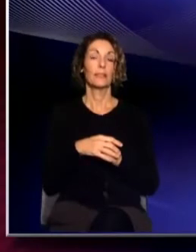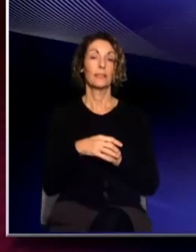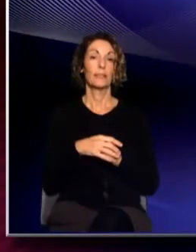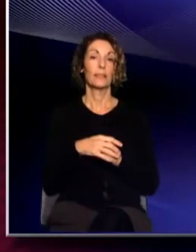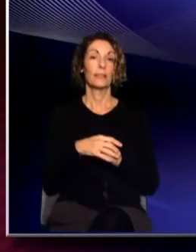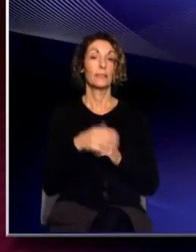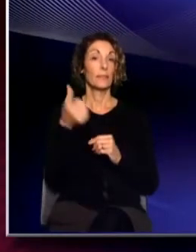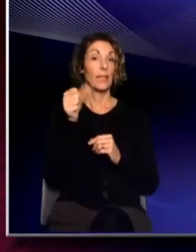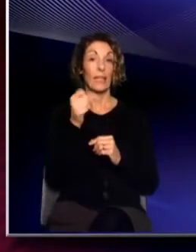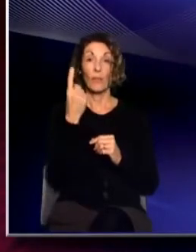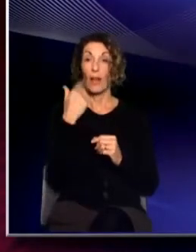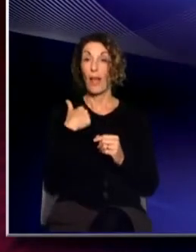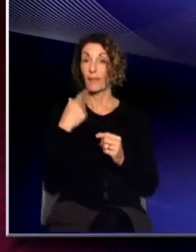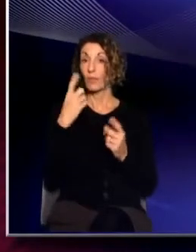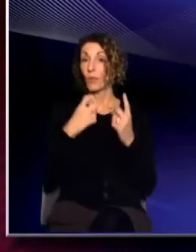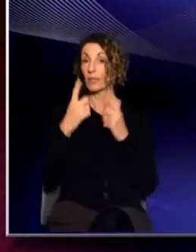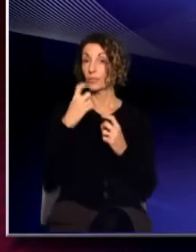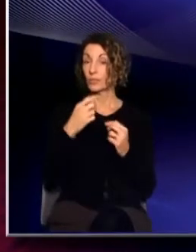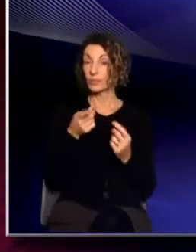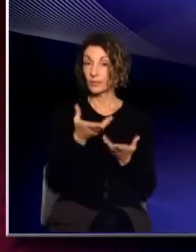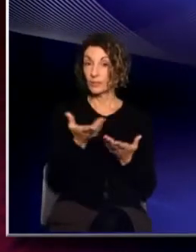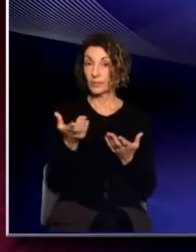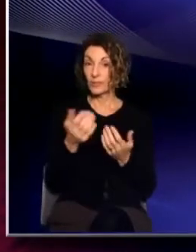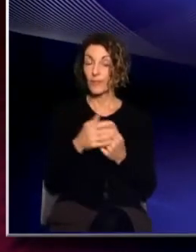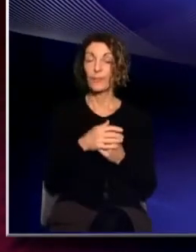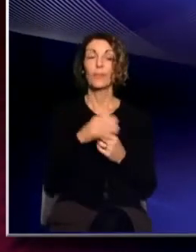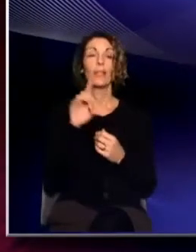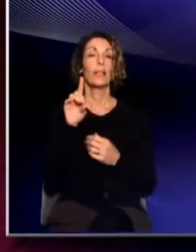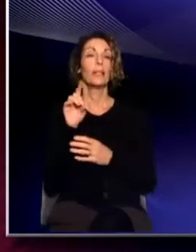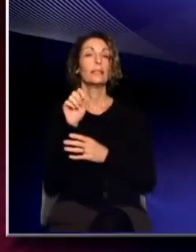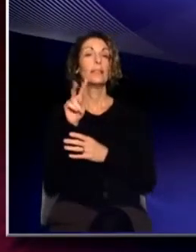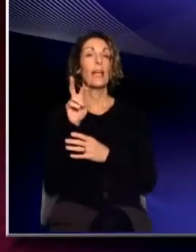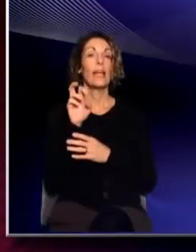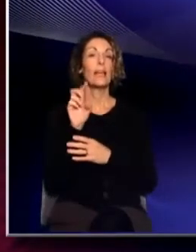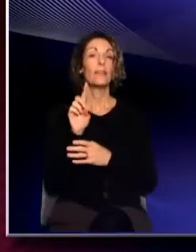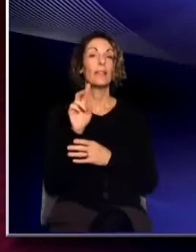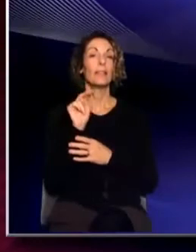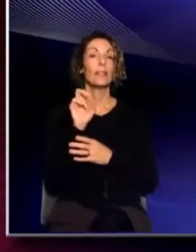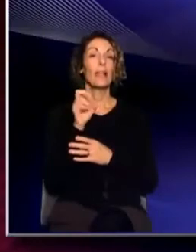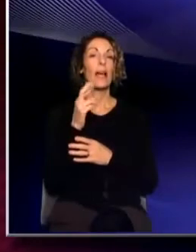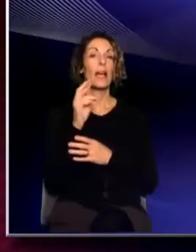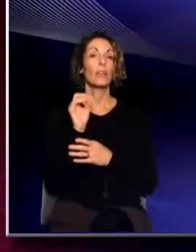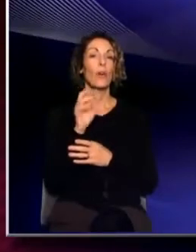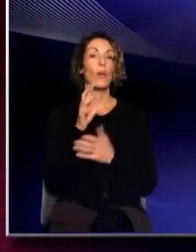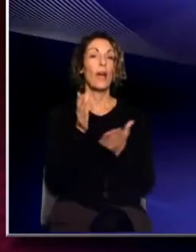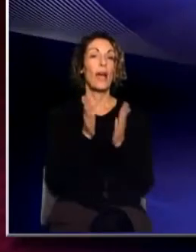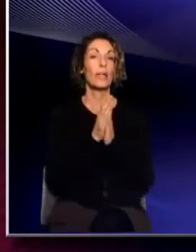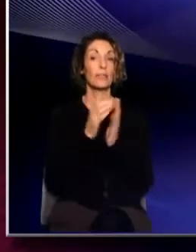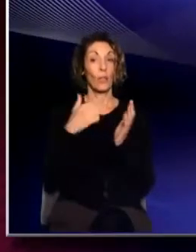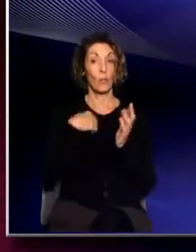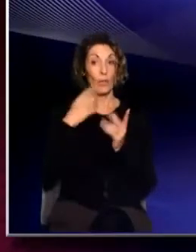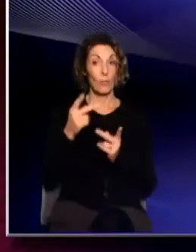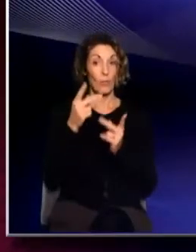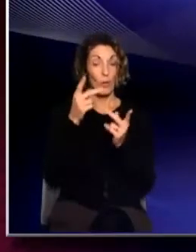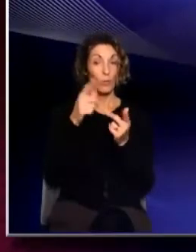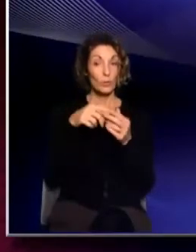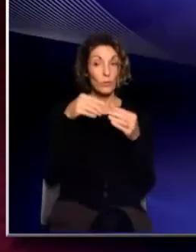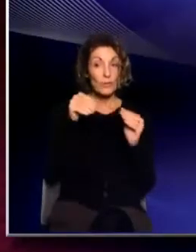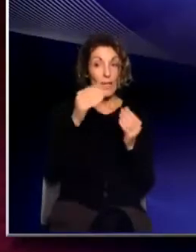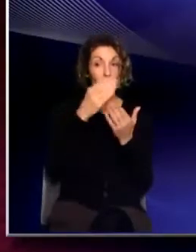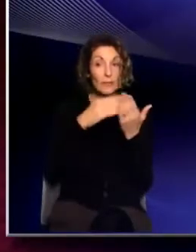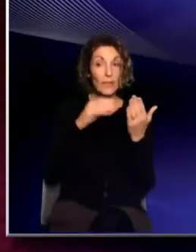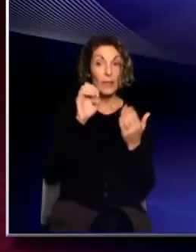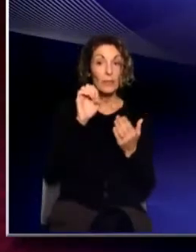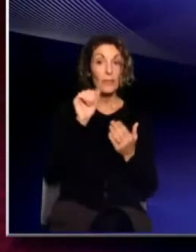Does anybody have any questions? This is David Nigro. My question is, we're proposing to sell some easements in